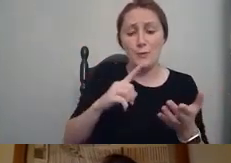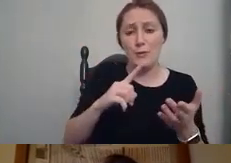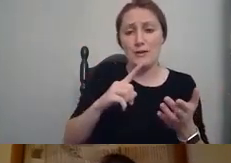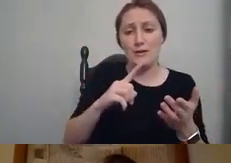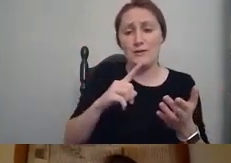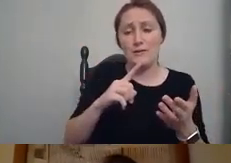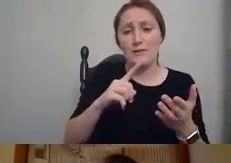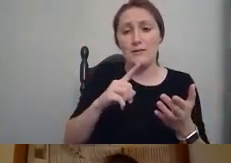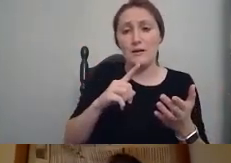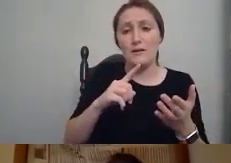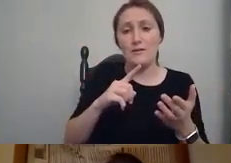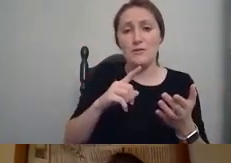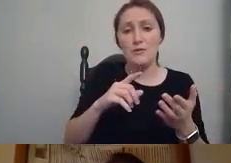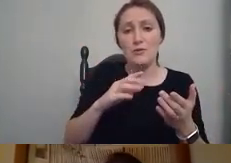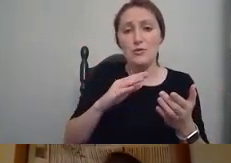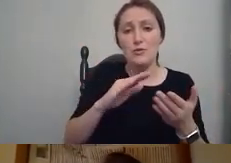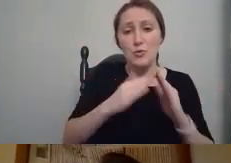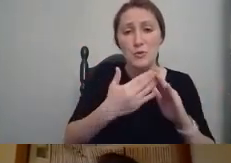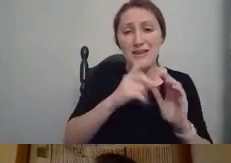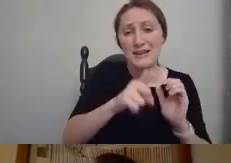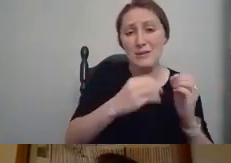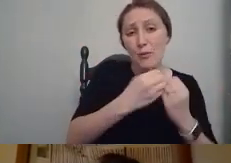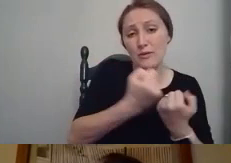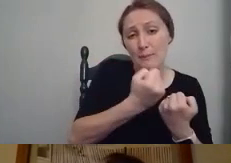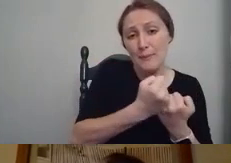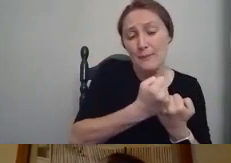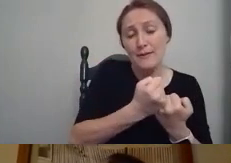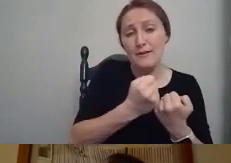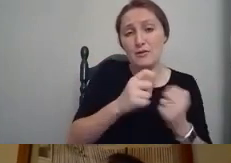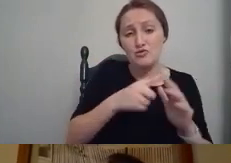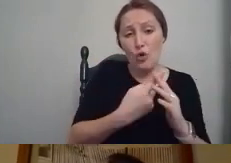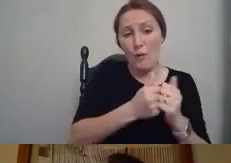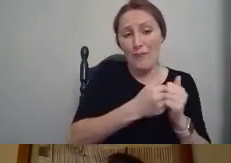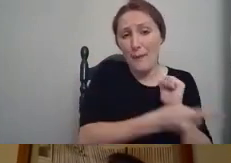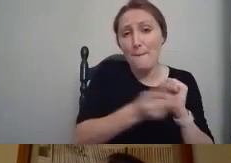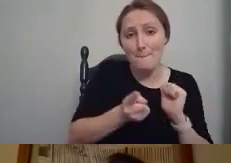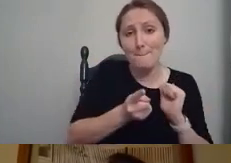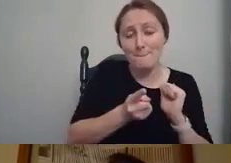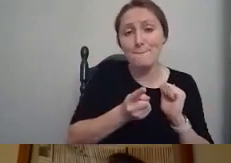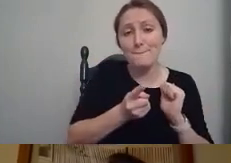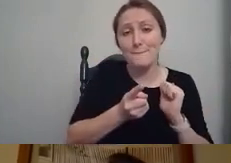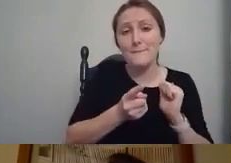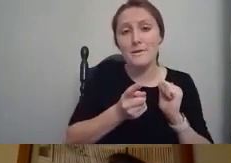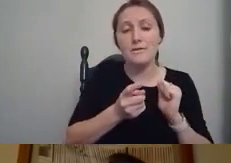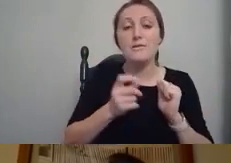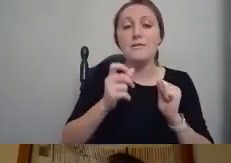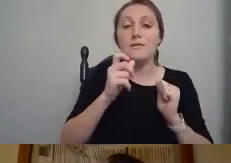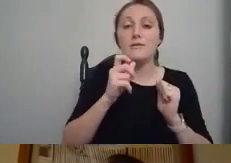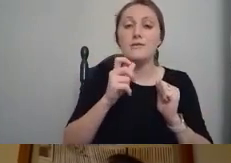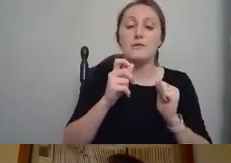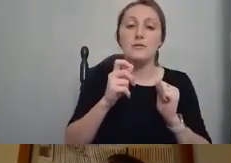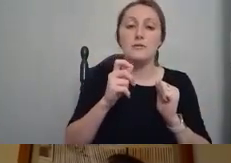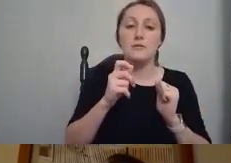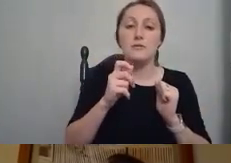marginalized populations, starting with those students. Not necessarily indoor